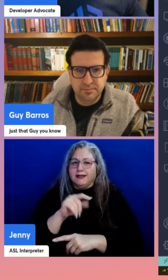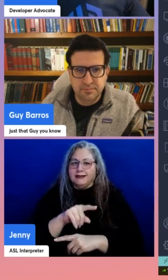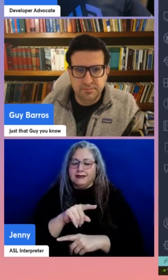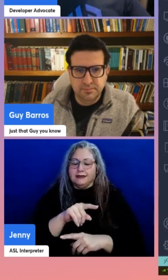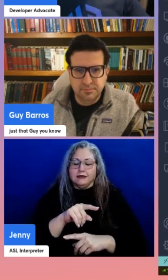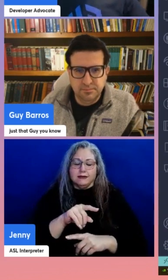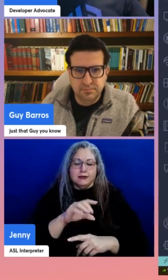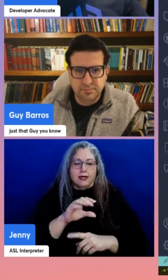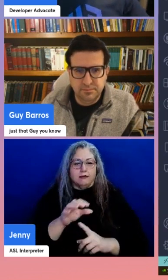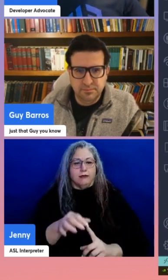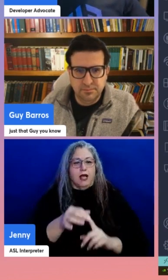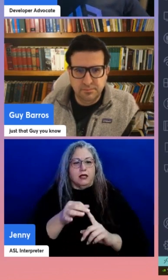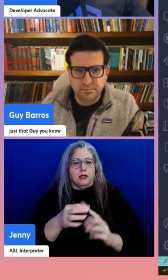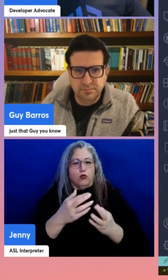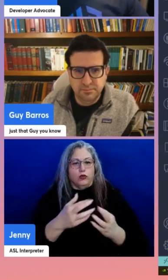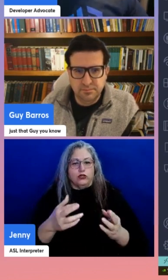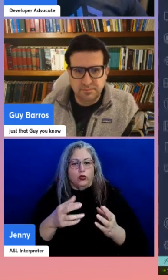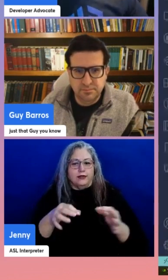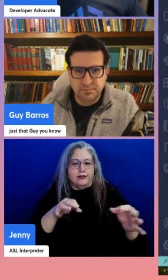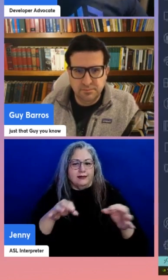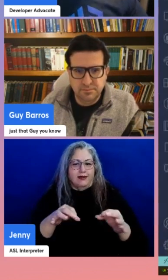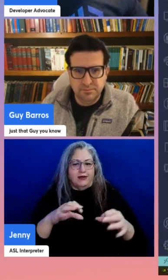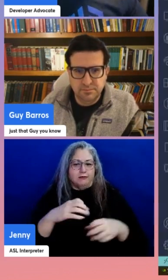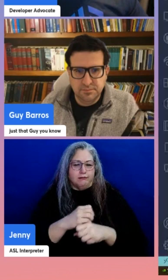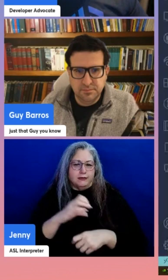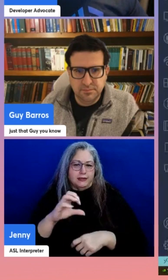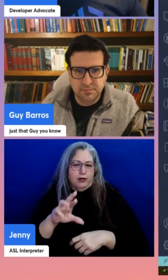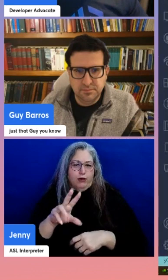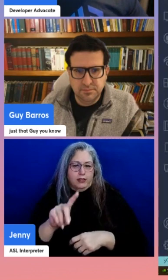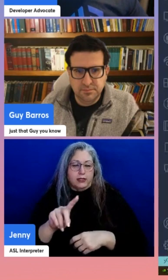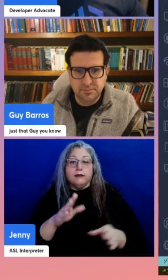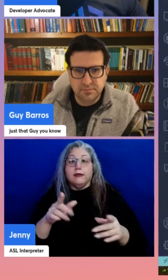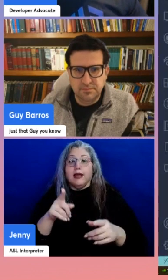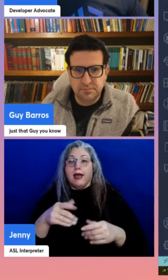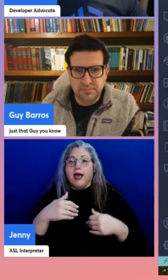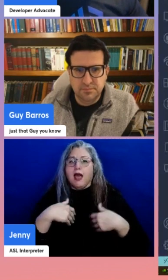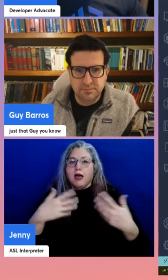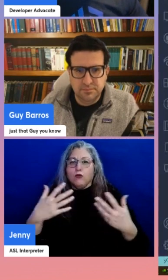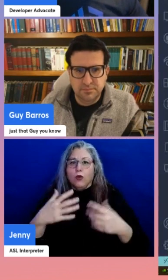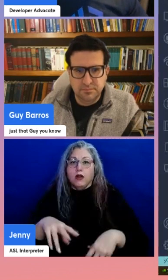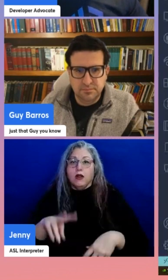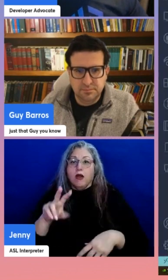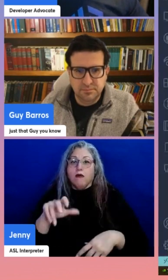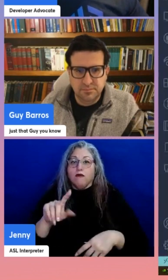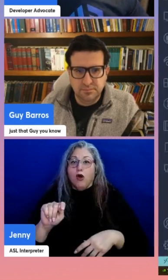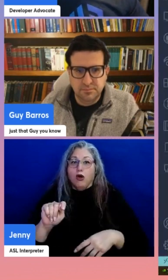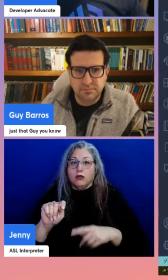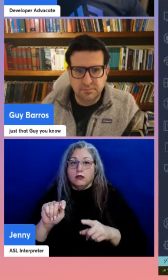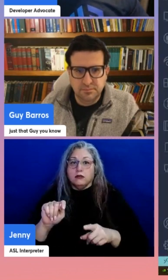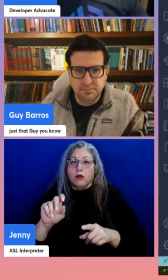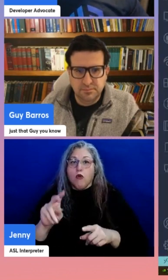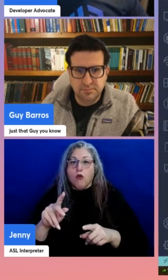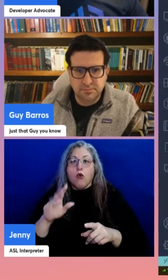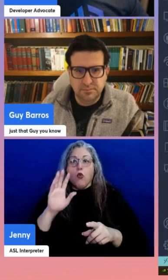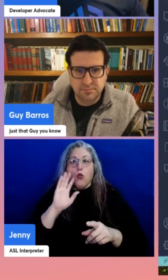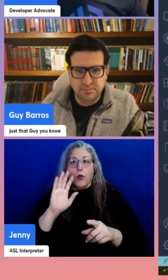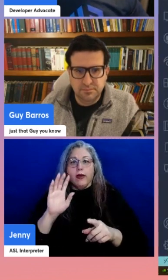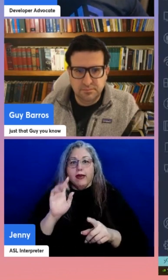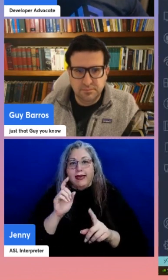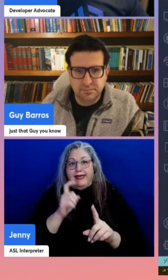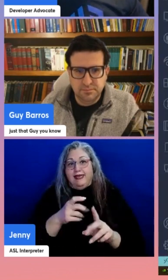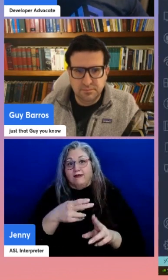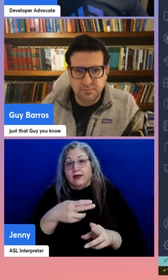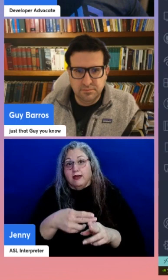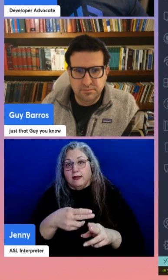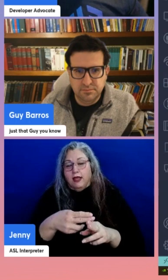definition. Now, what we have is this. It's Vault auth. We're going to give it a name. And what we're